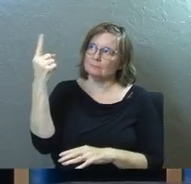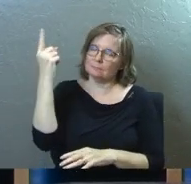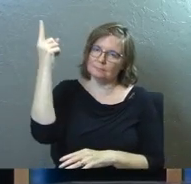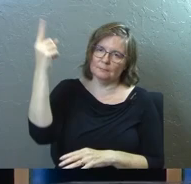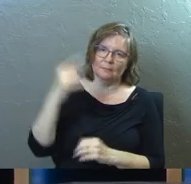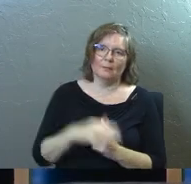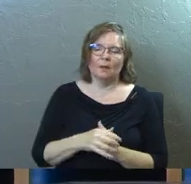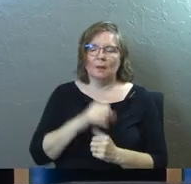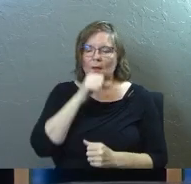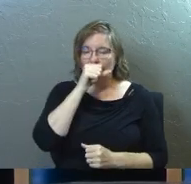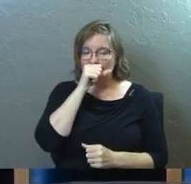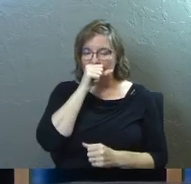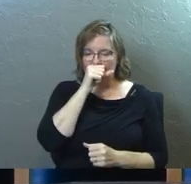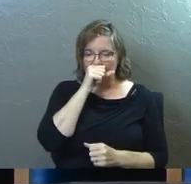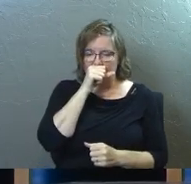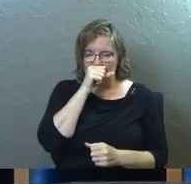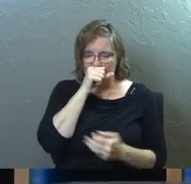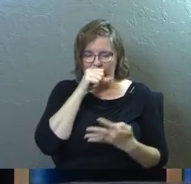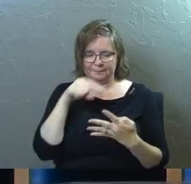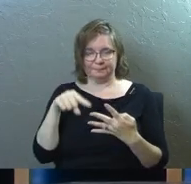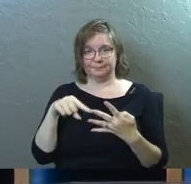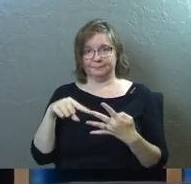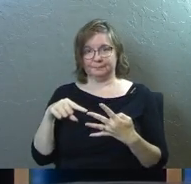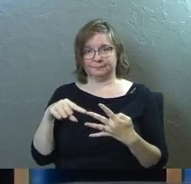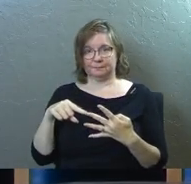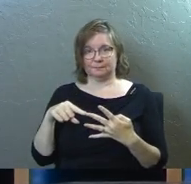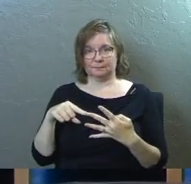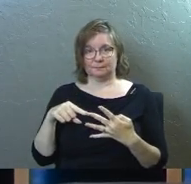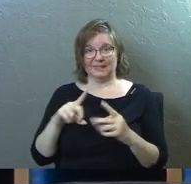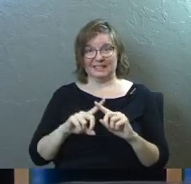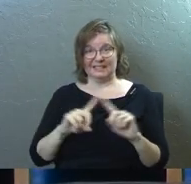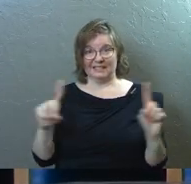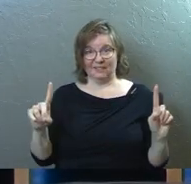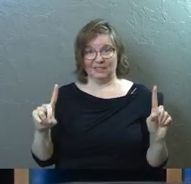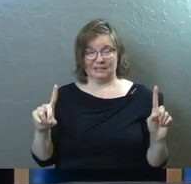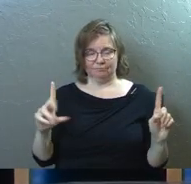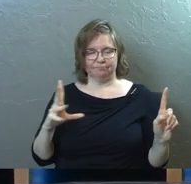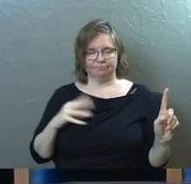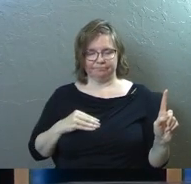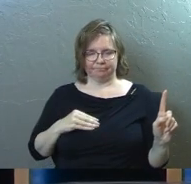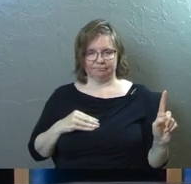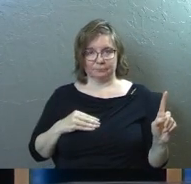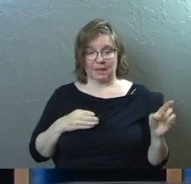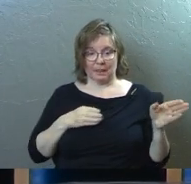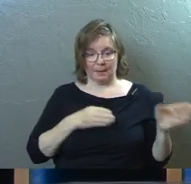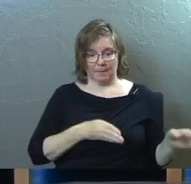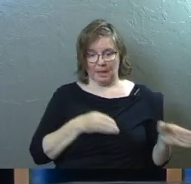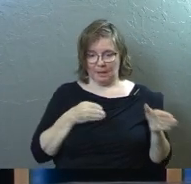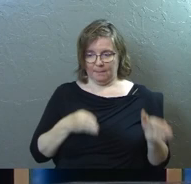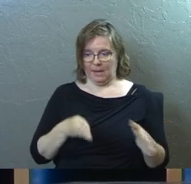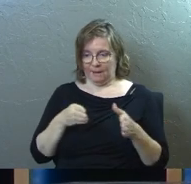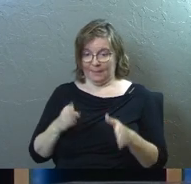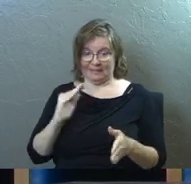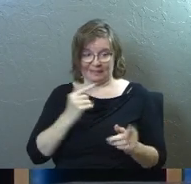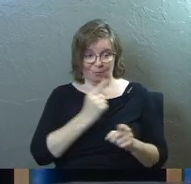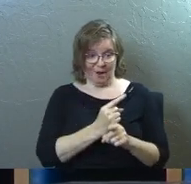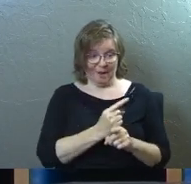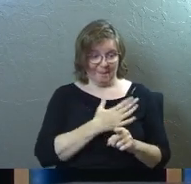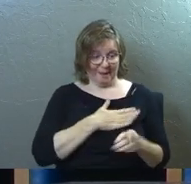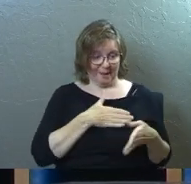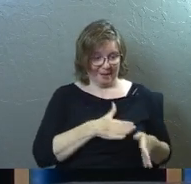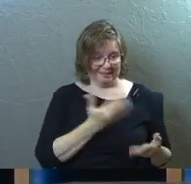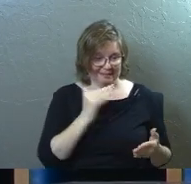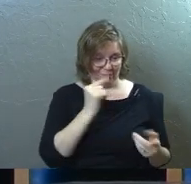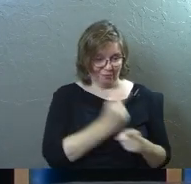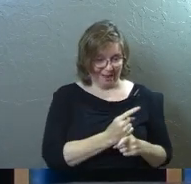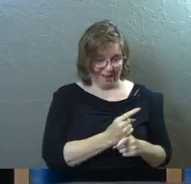alone. Second thing, we have to sit with difference. Proverbs 14:12 says, there is a path before each person that seems right, but it